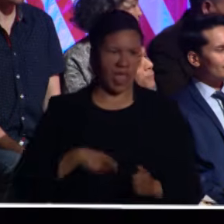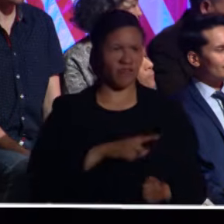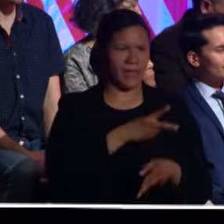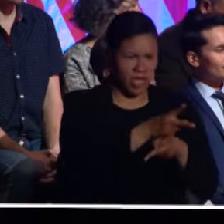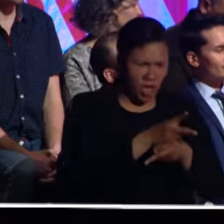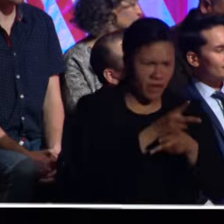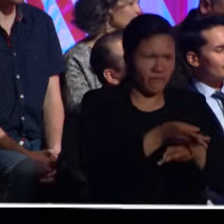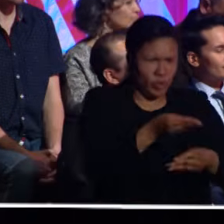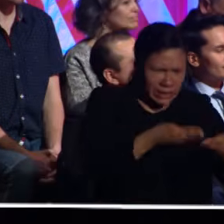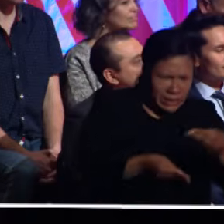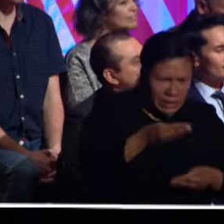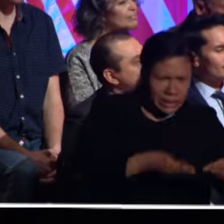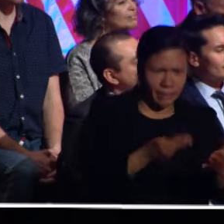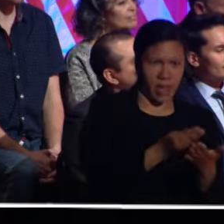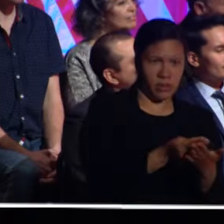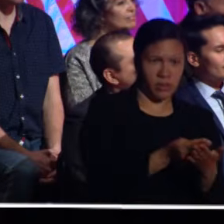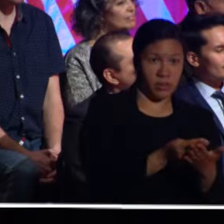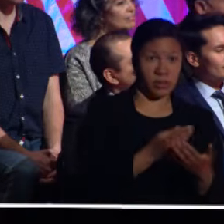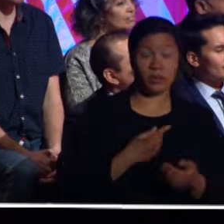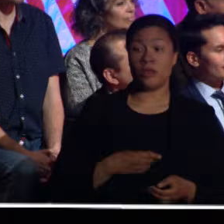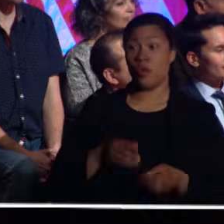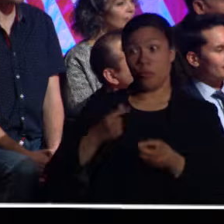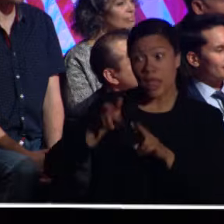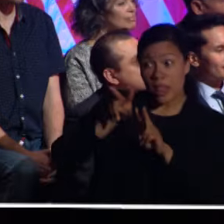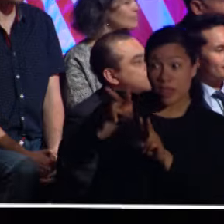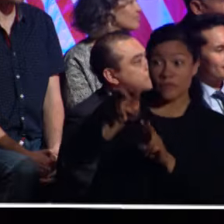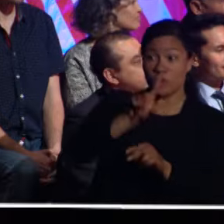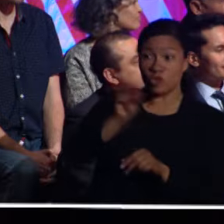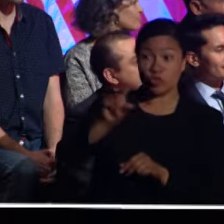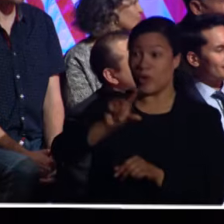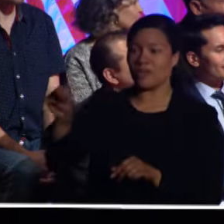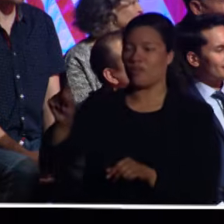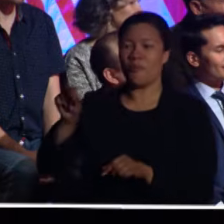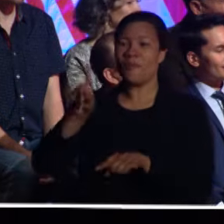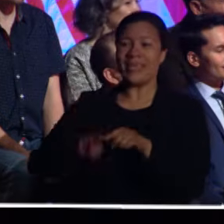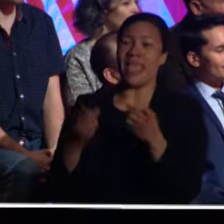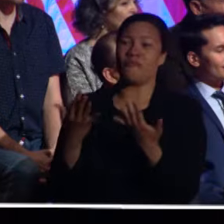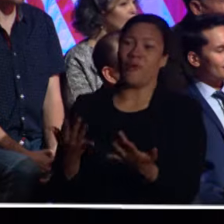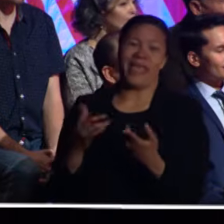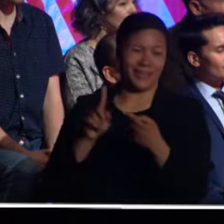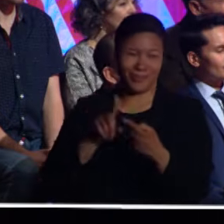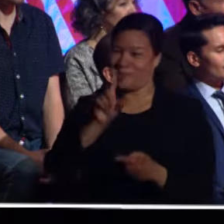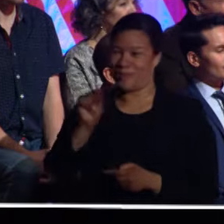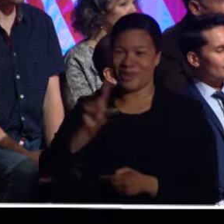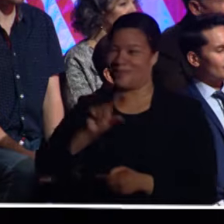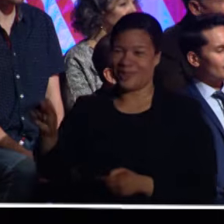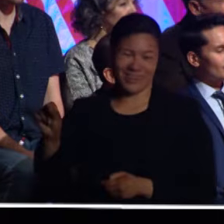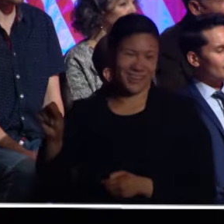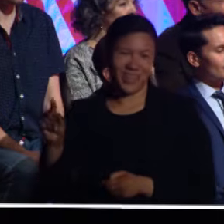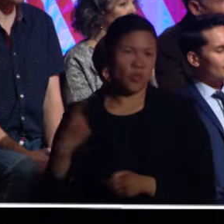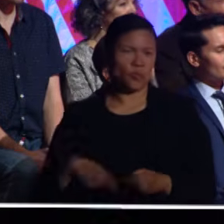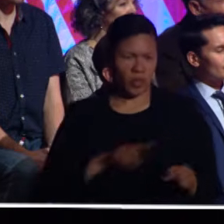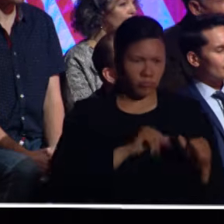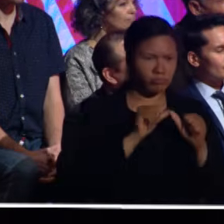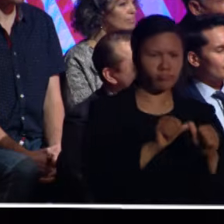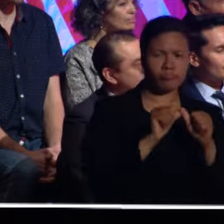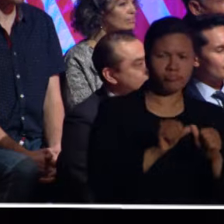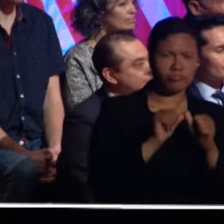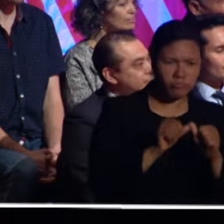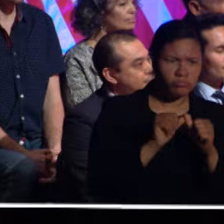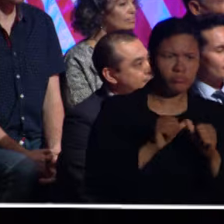2020, we cannot wait for a president to solve our most pressing challenges. We are going to keep building on